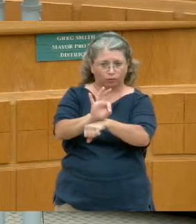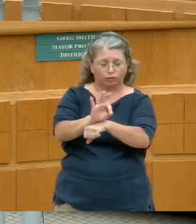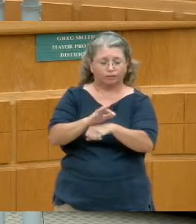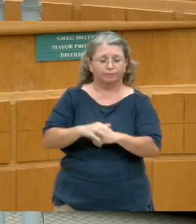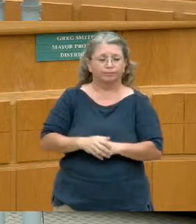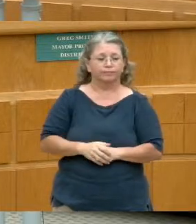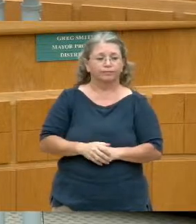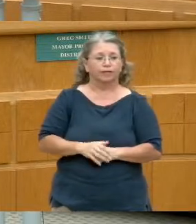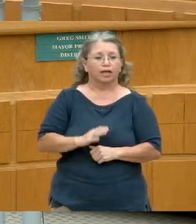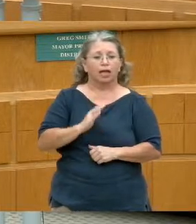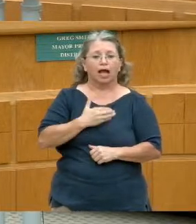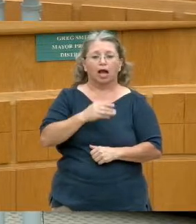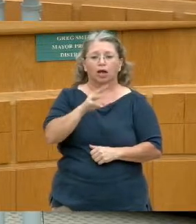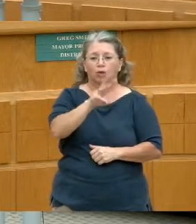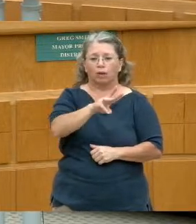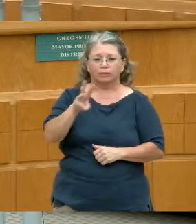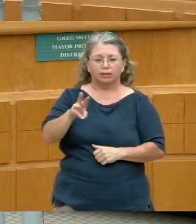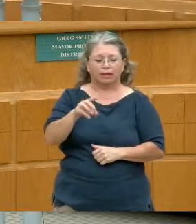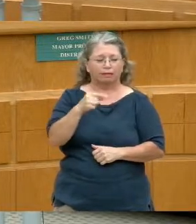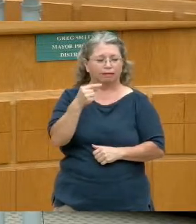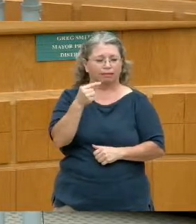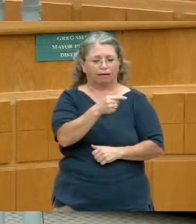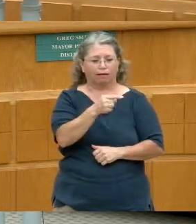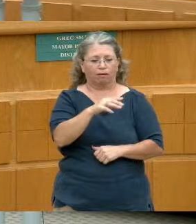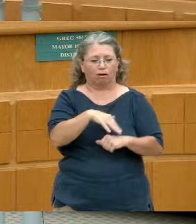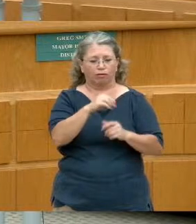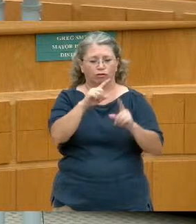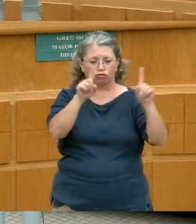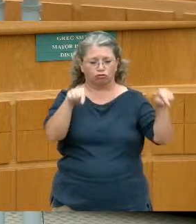our website can be found at